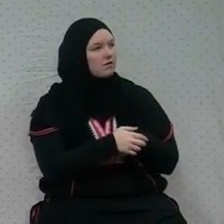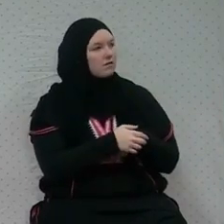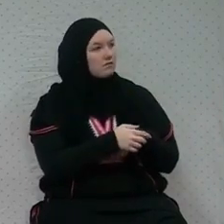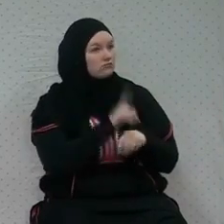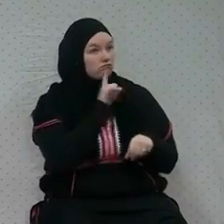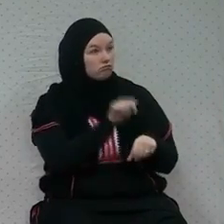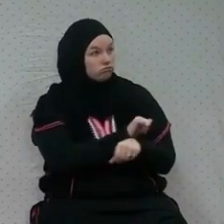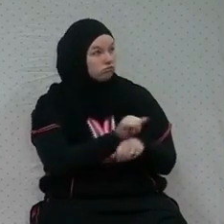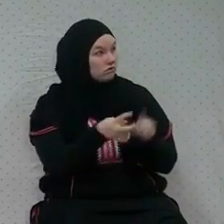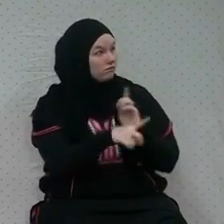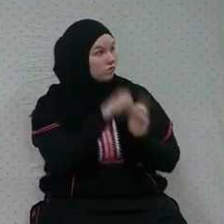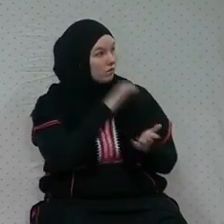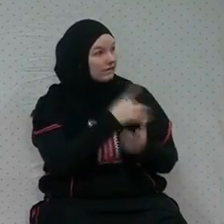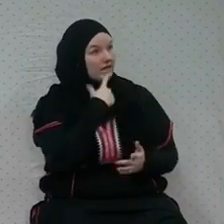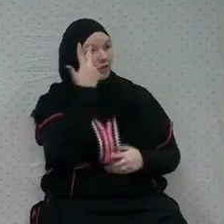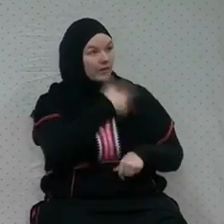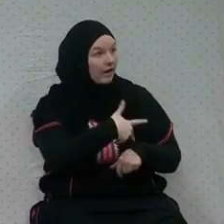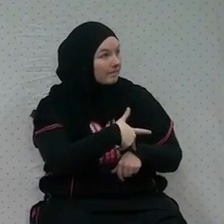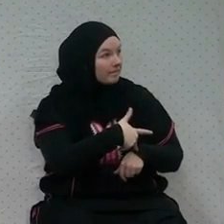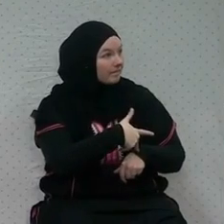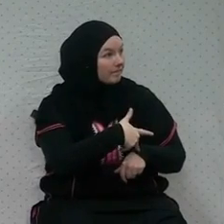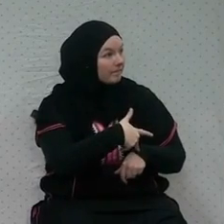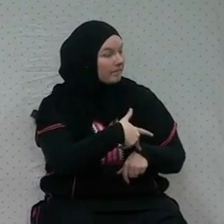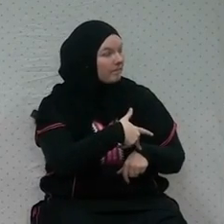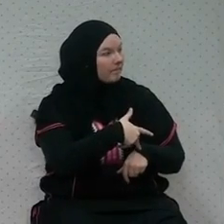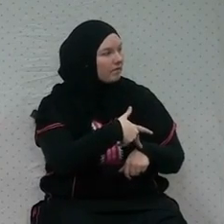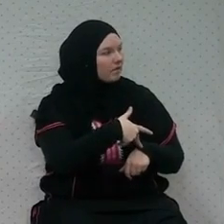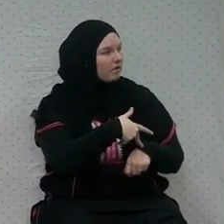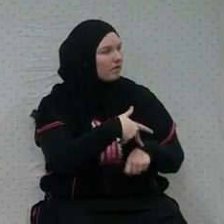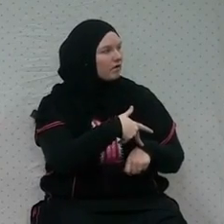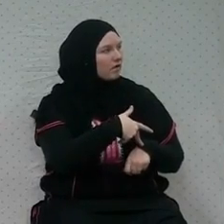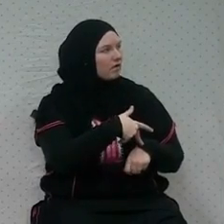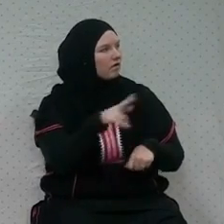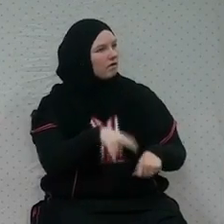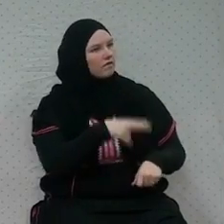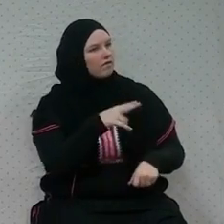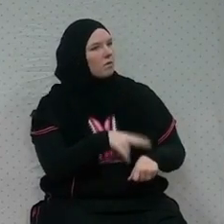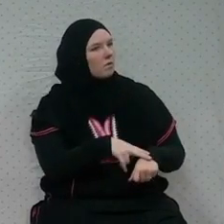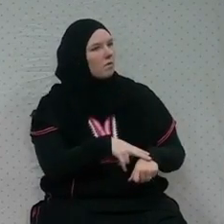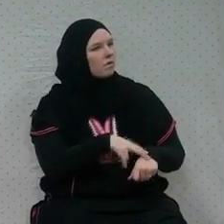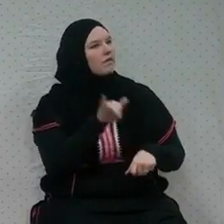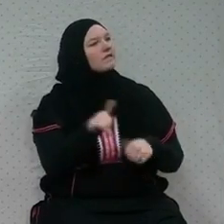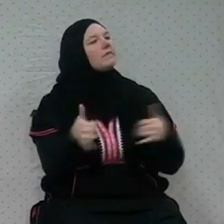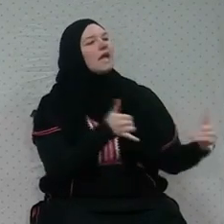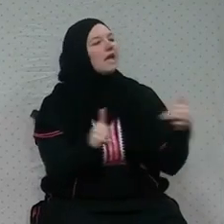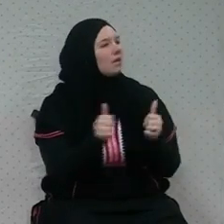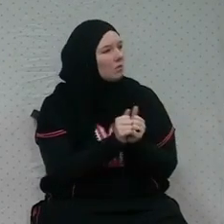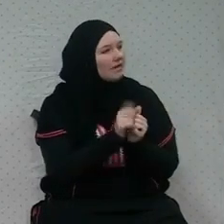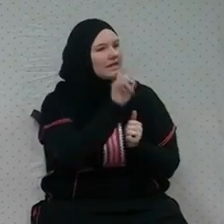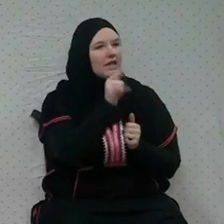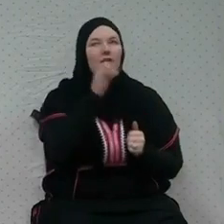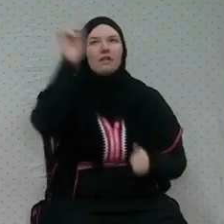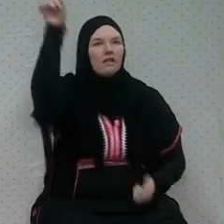wife because he said it three times. Of course, this is laghw. This is playing with the deen of Allah subhanahu wa ta'ala,